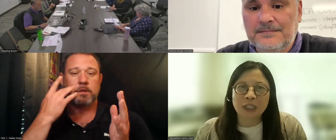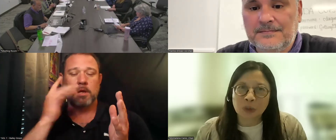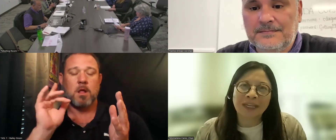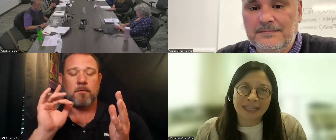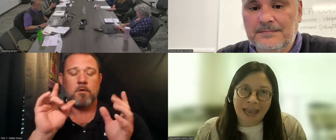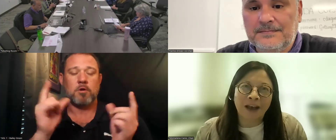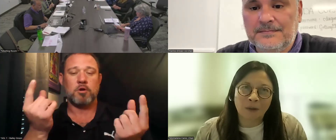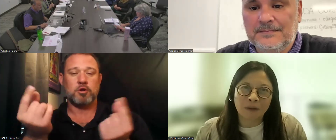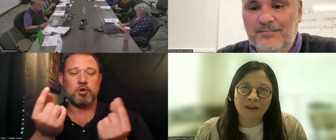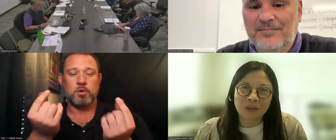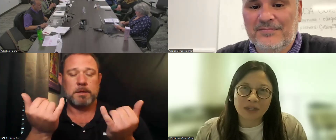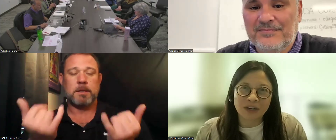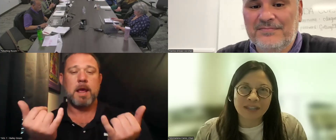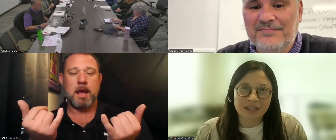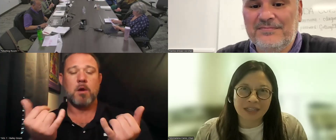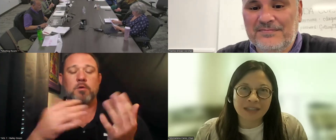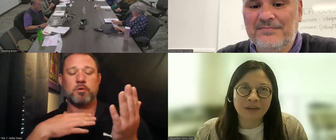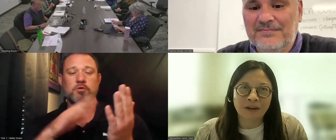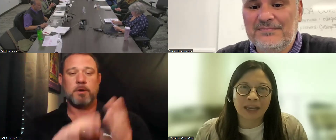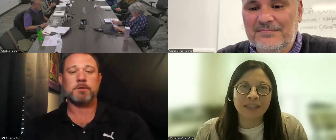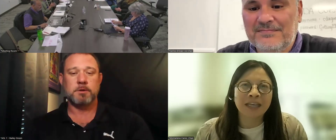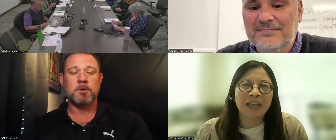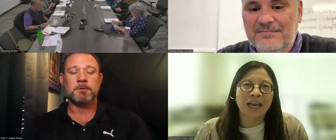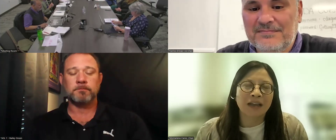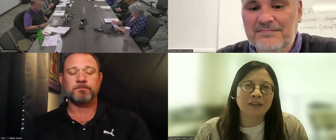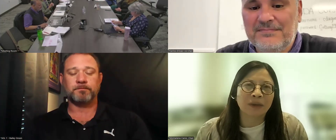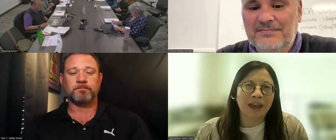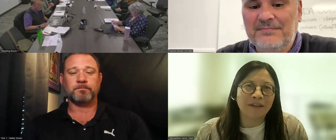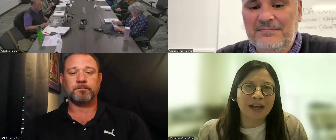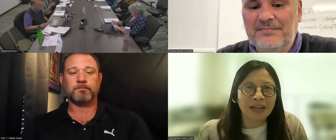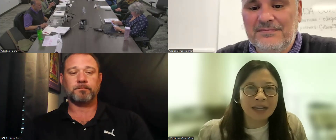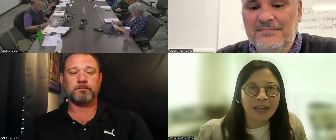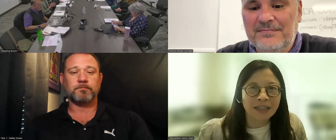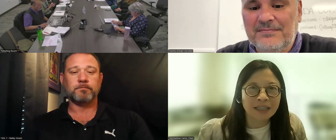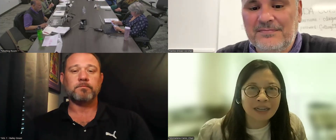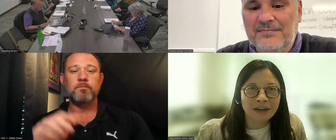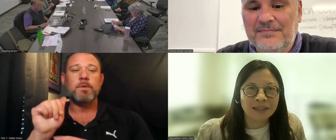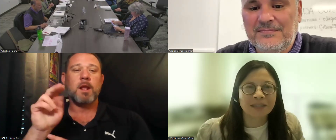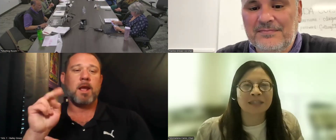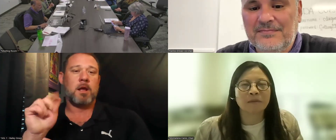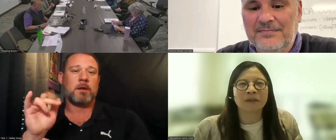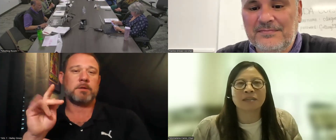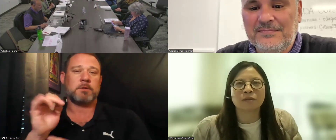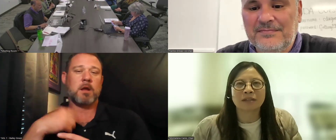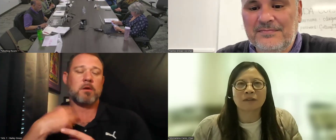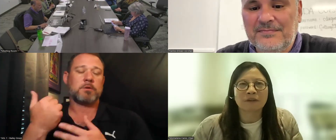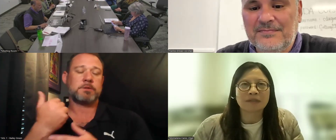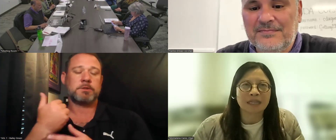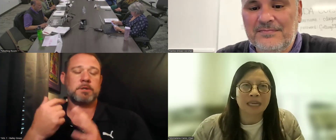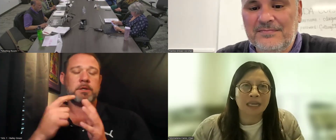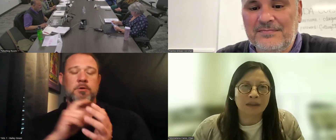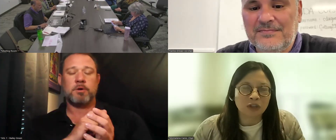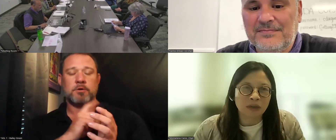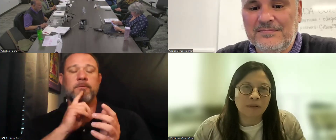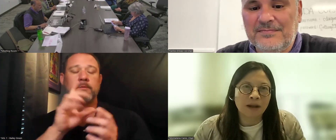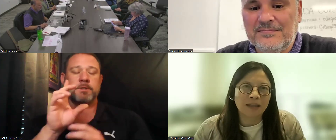actually doing now to address this, right? So we have Anna Acton, our Assistant Deputy Director from